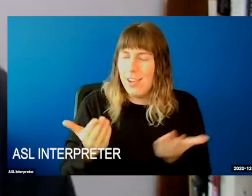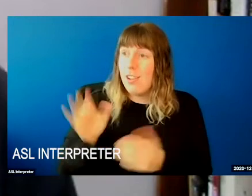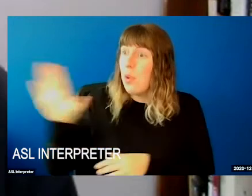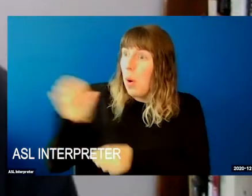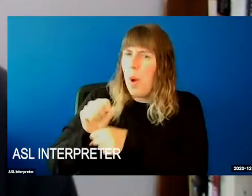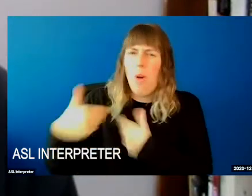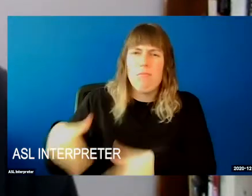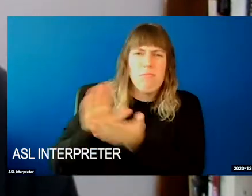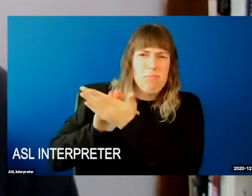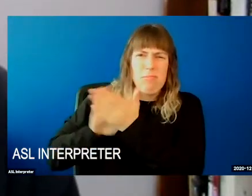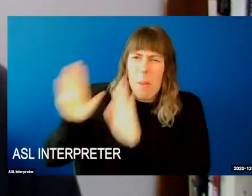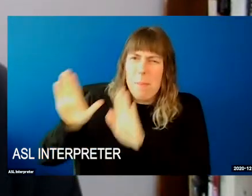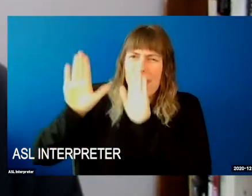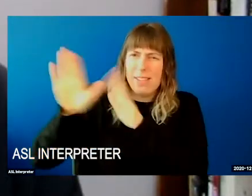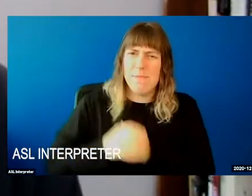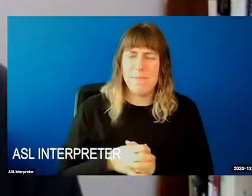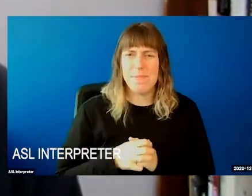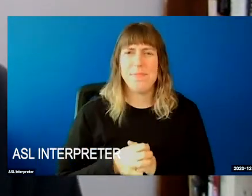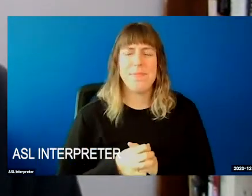did or are doing.